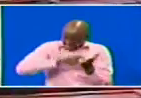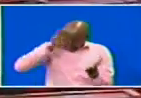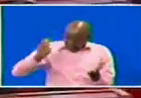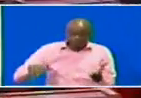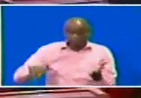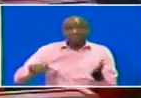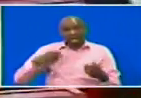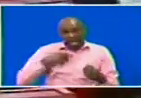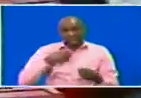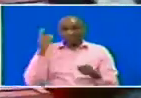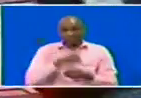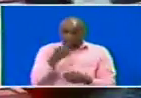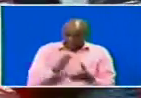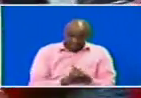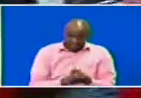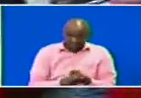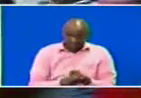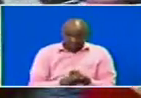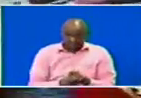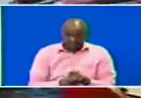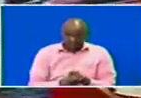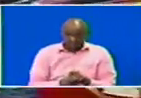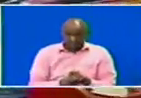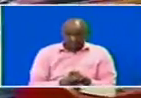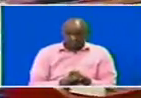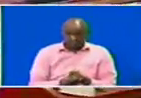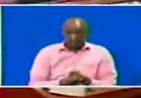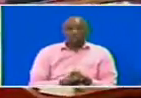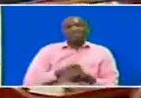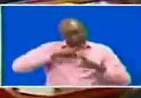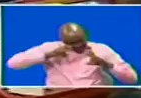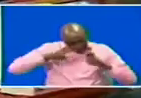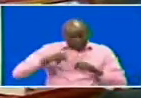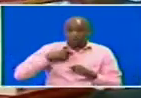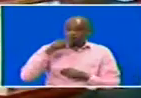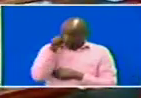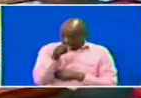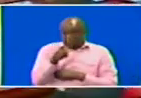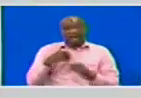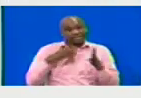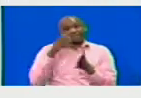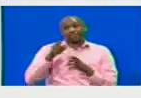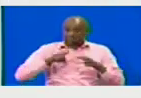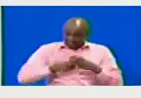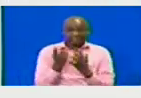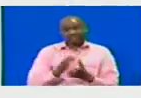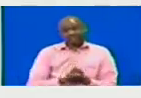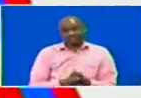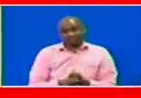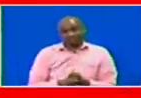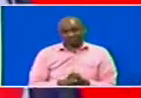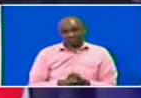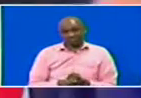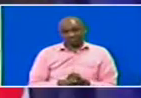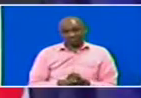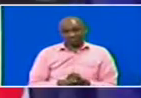aside pending conclusion of the investigations of the allegations against them.